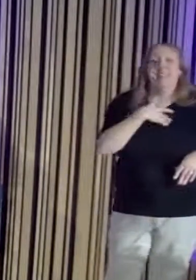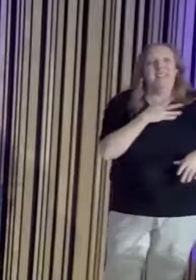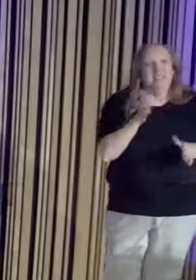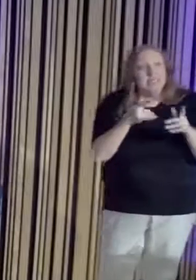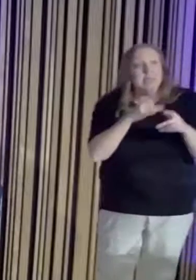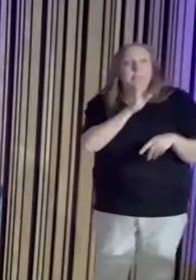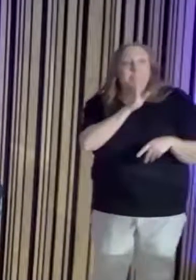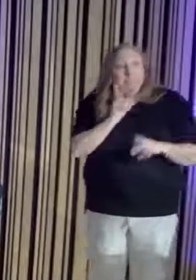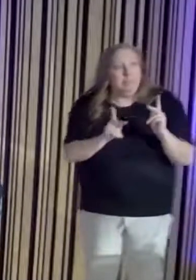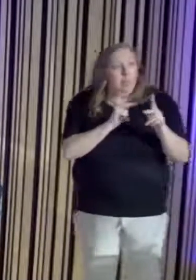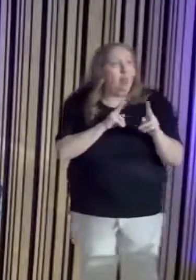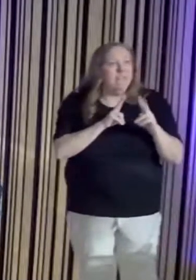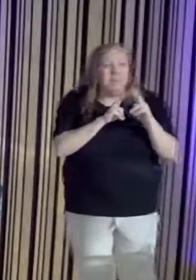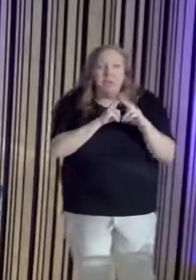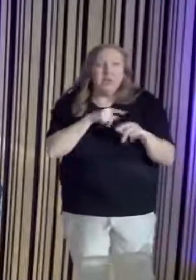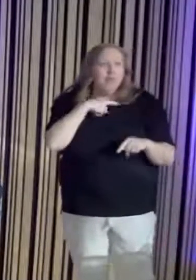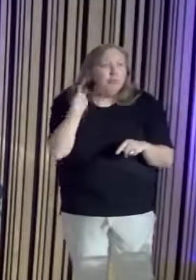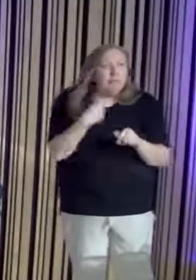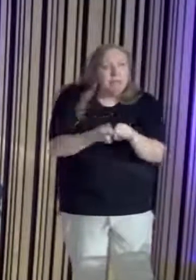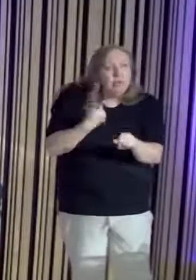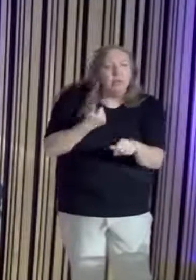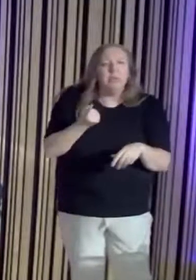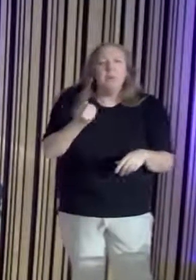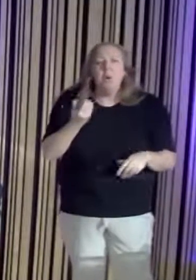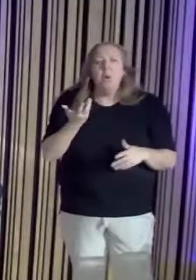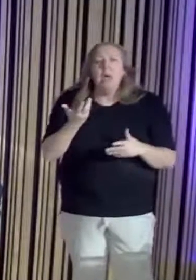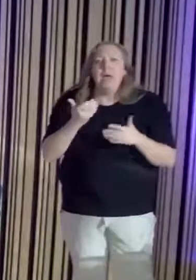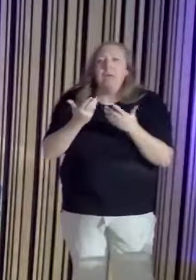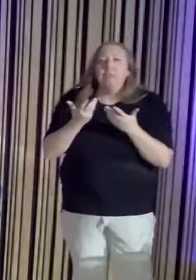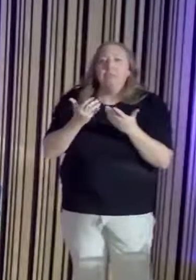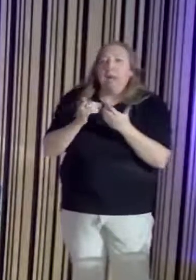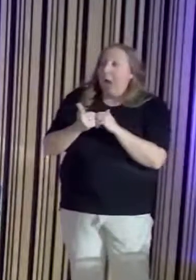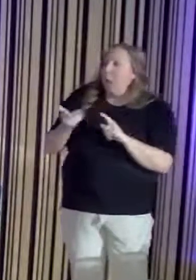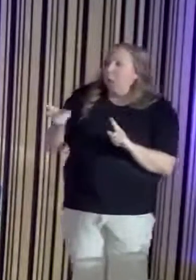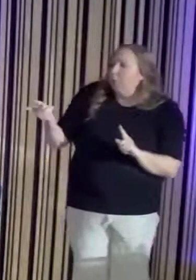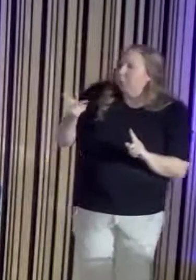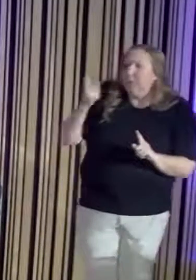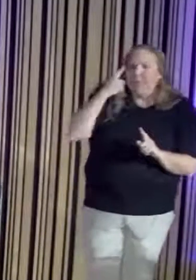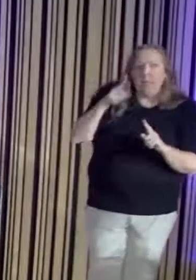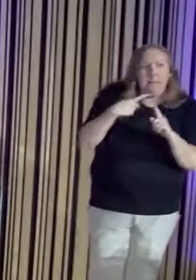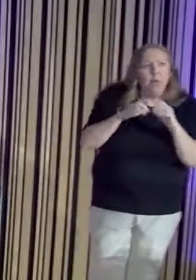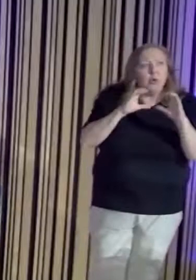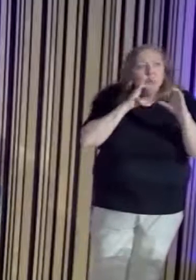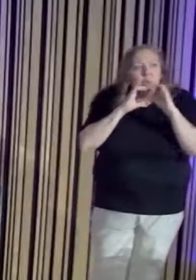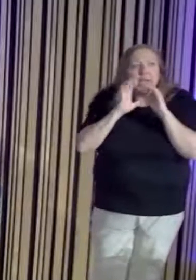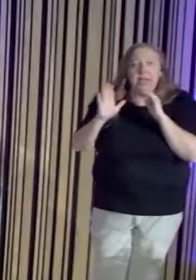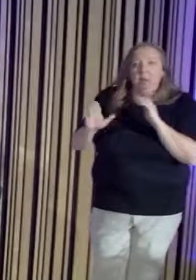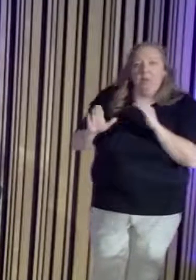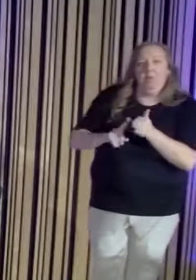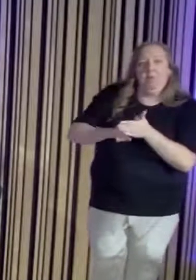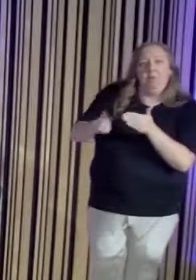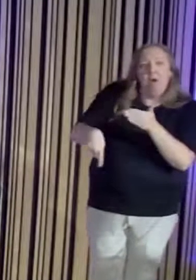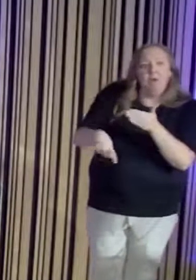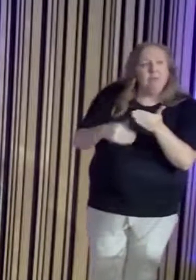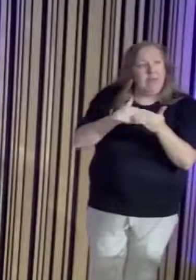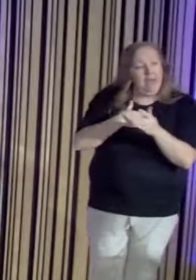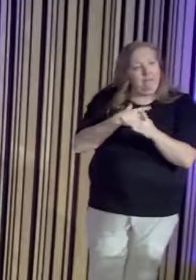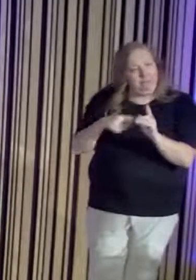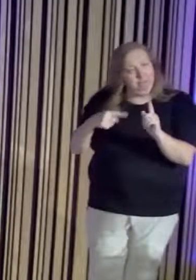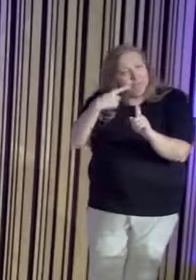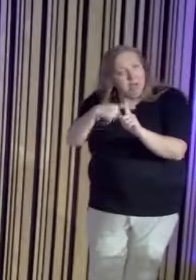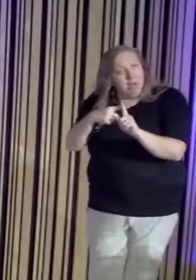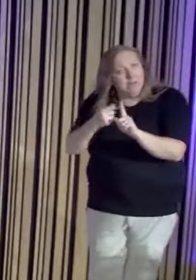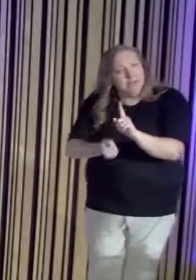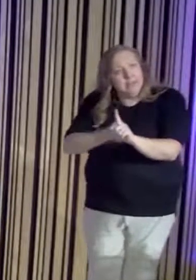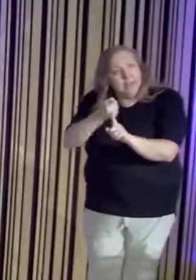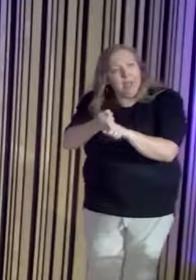do? How do any of the 3 of you think about communicating your results to have a positive impact on climate, a positive impact, not just on climate,